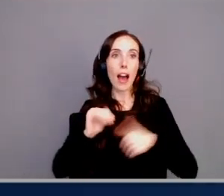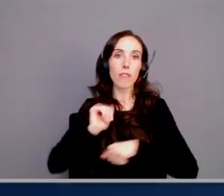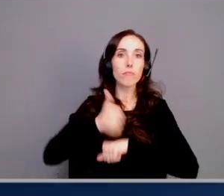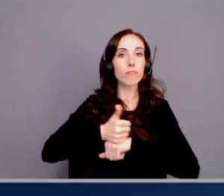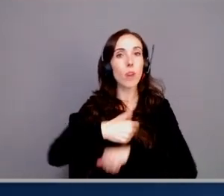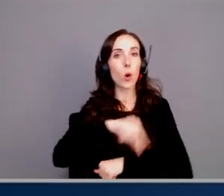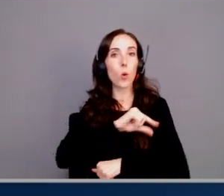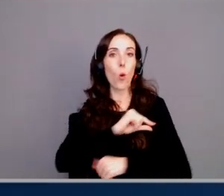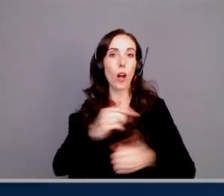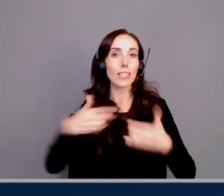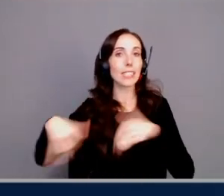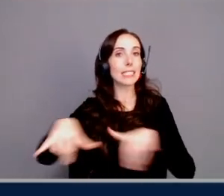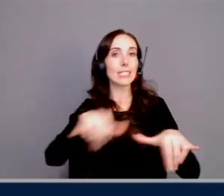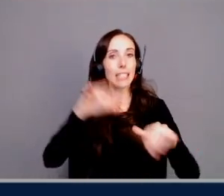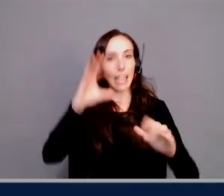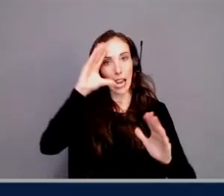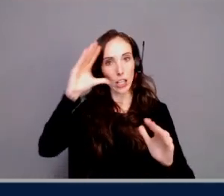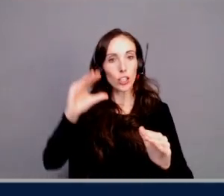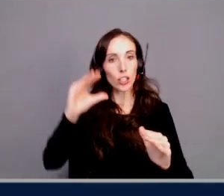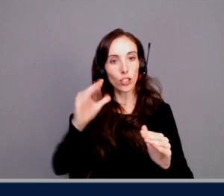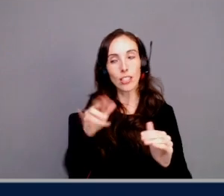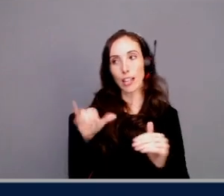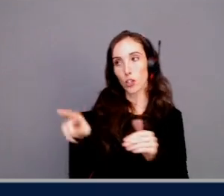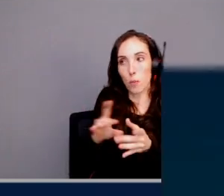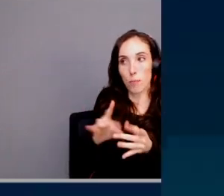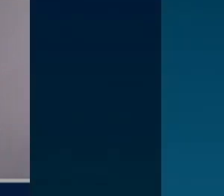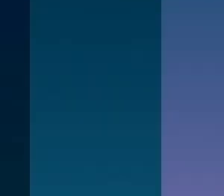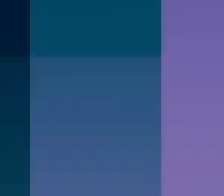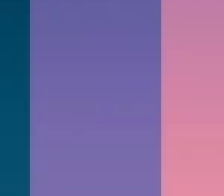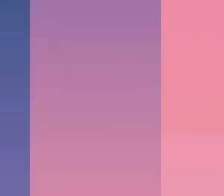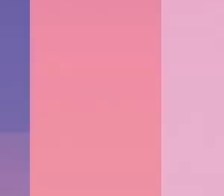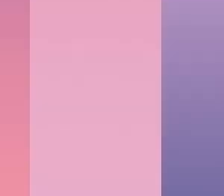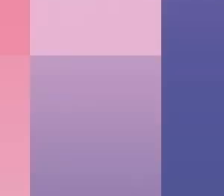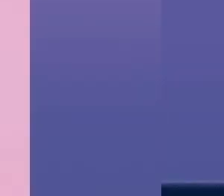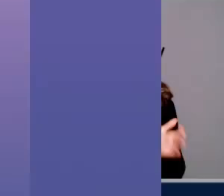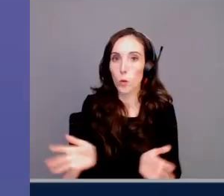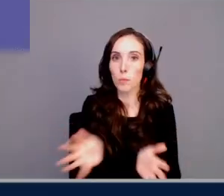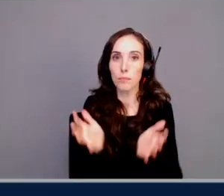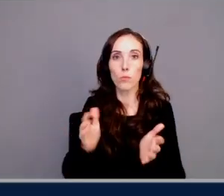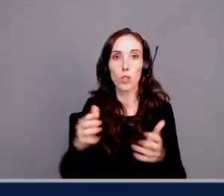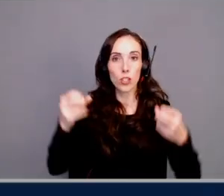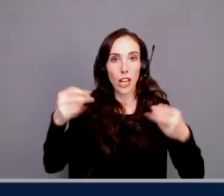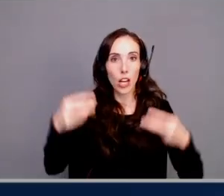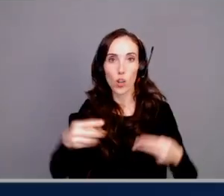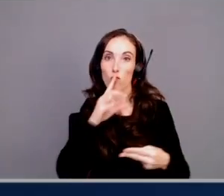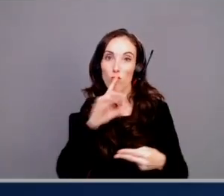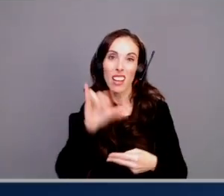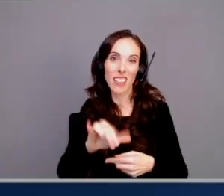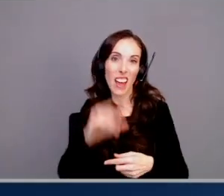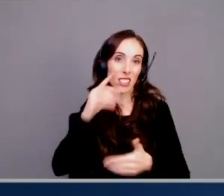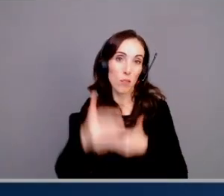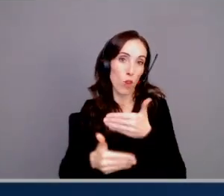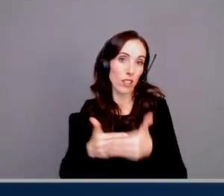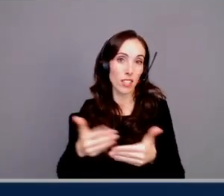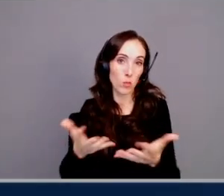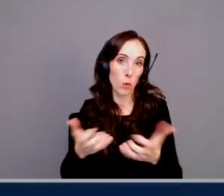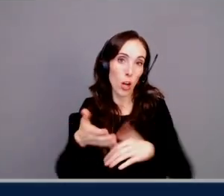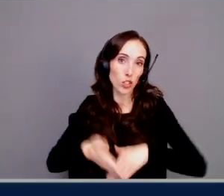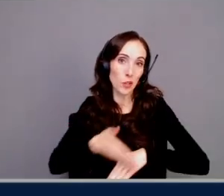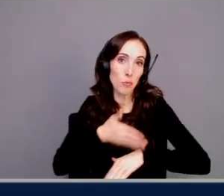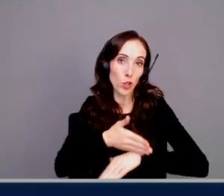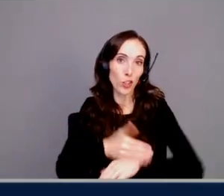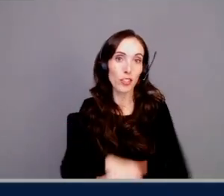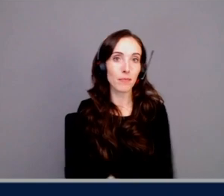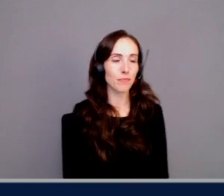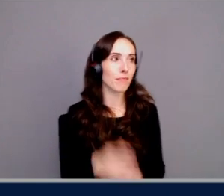as you were saying before, to push the code out, I think that's the process that we are really trying to improve here. So, Absolutely. So I think